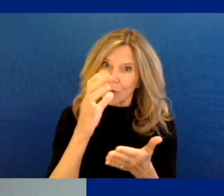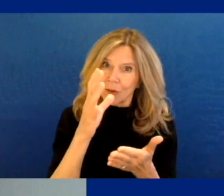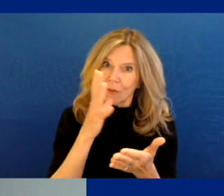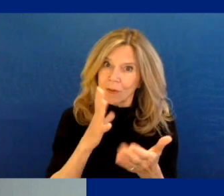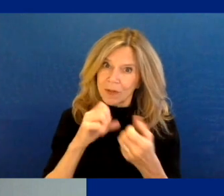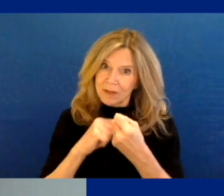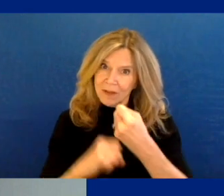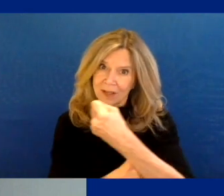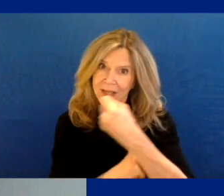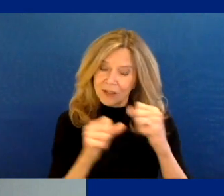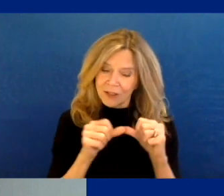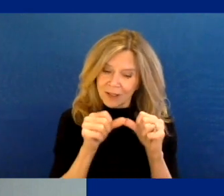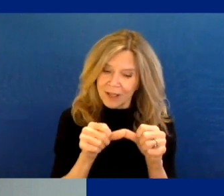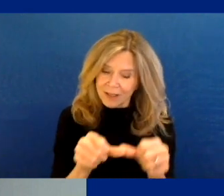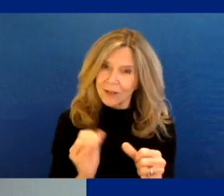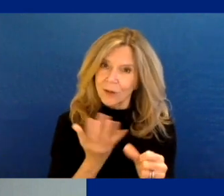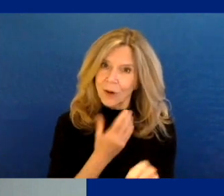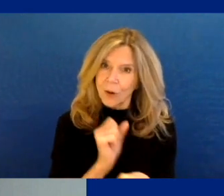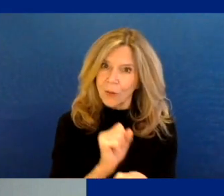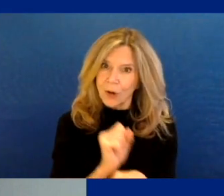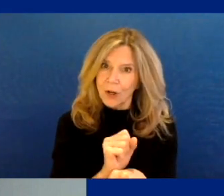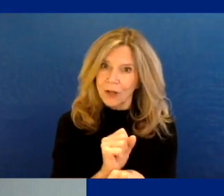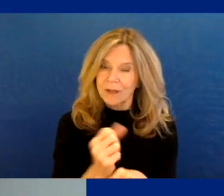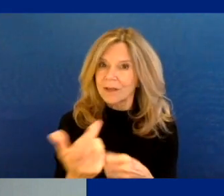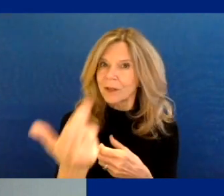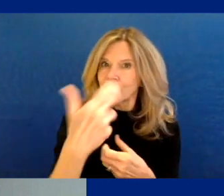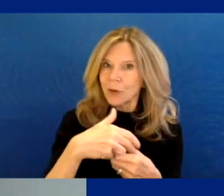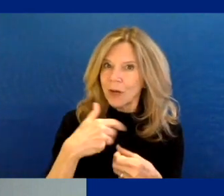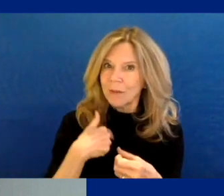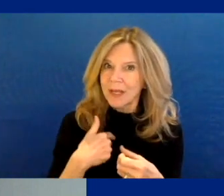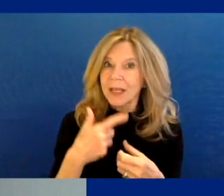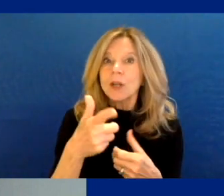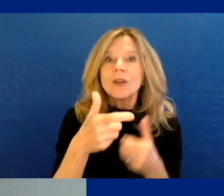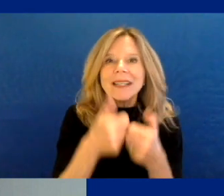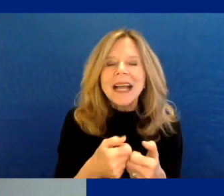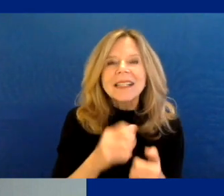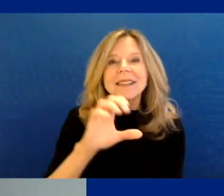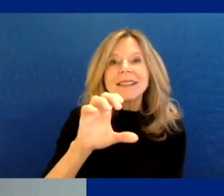goal together. Join me now. Text